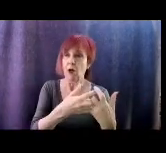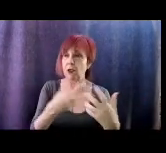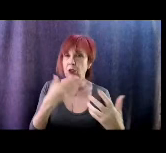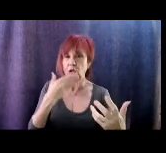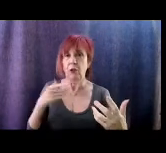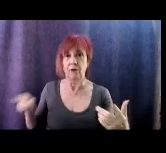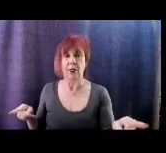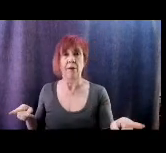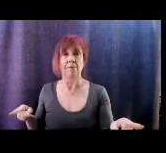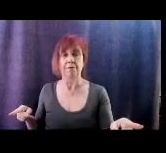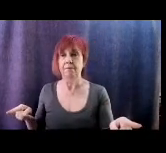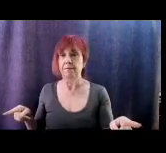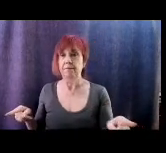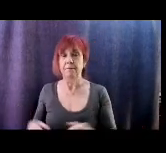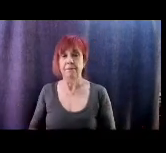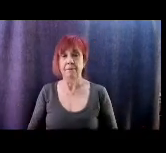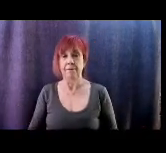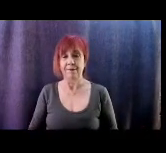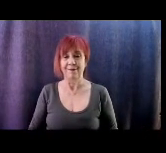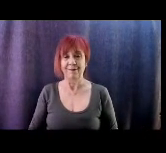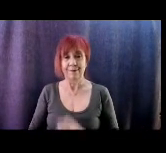match.